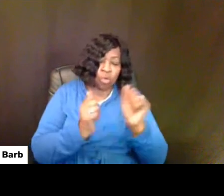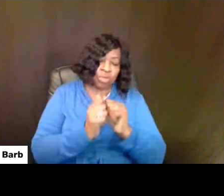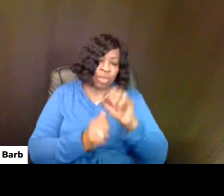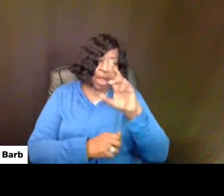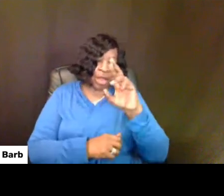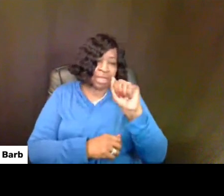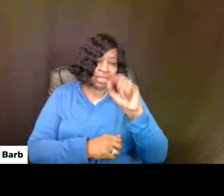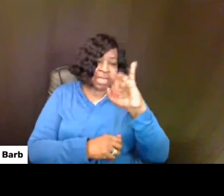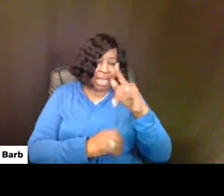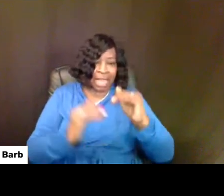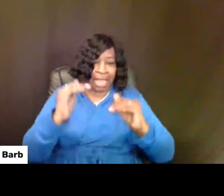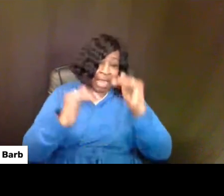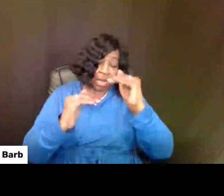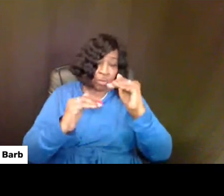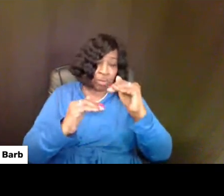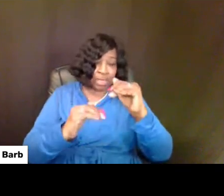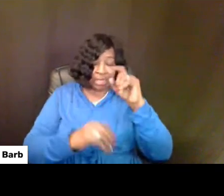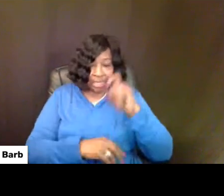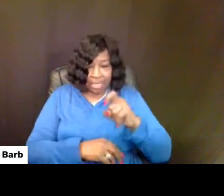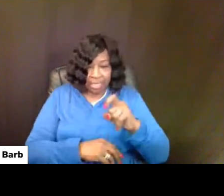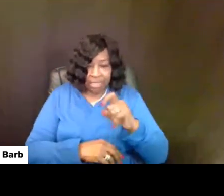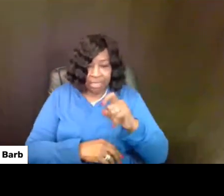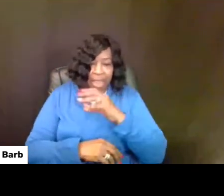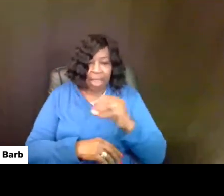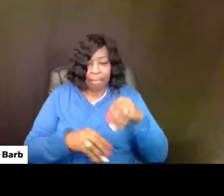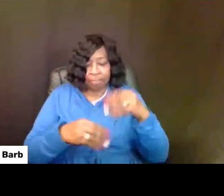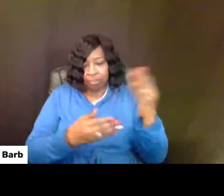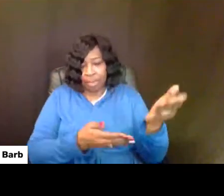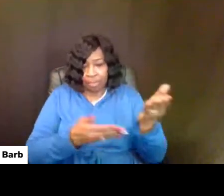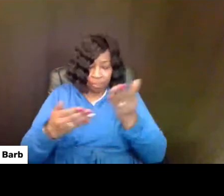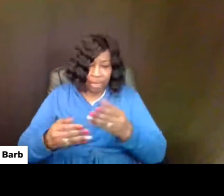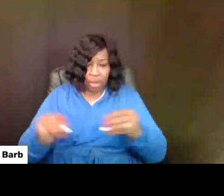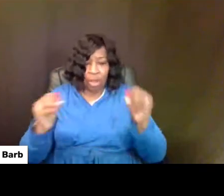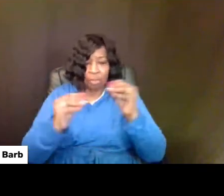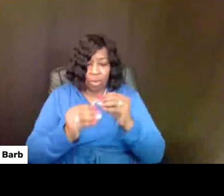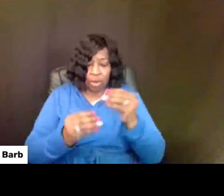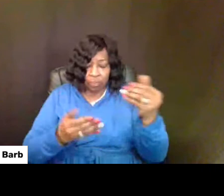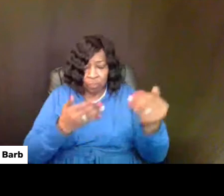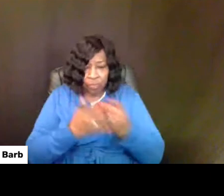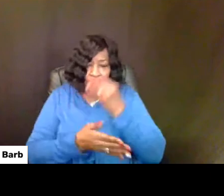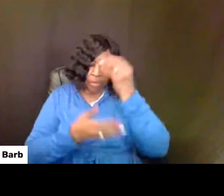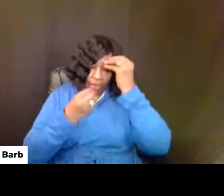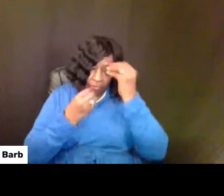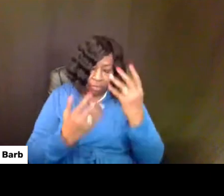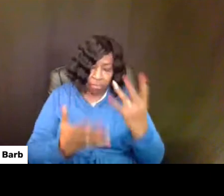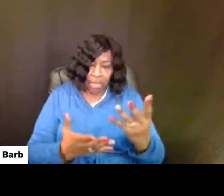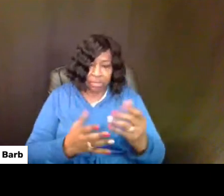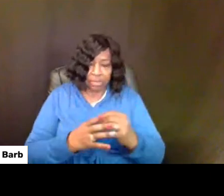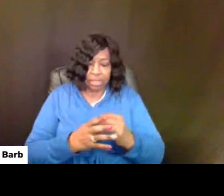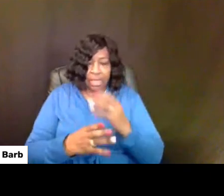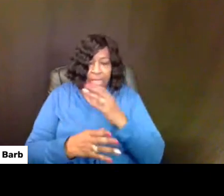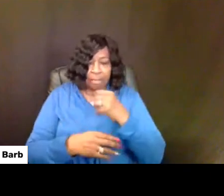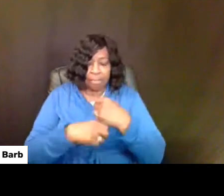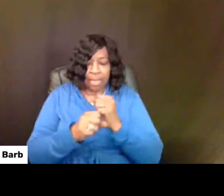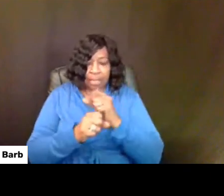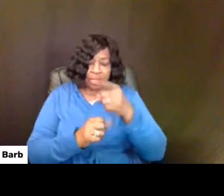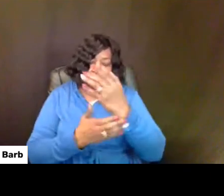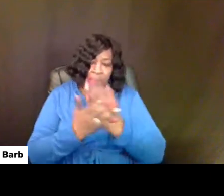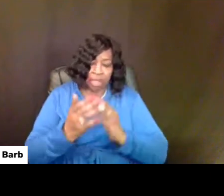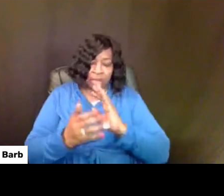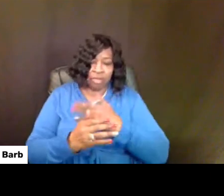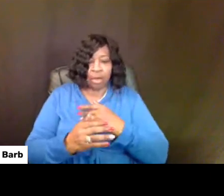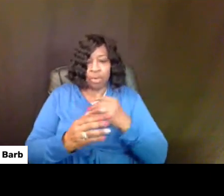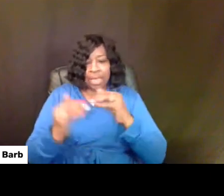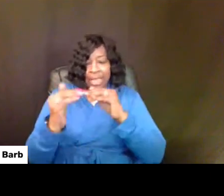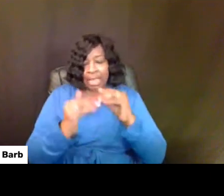updates to many more community members and also situating it very clearly as part of our racial equity policy making. So these were